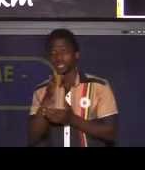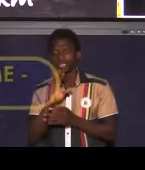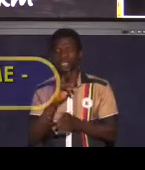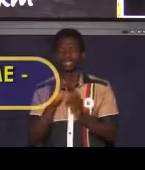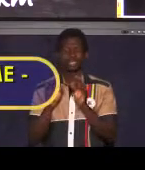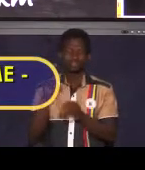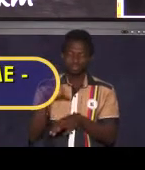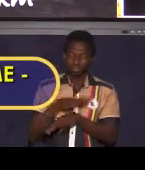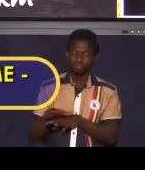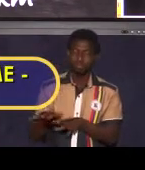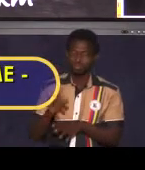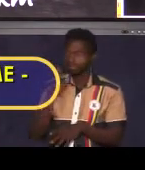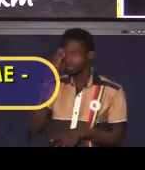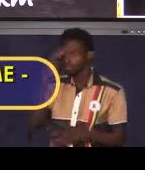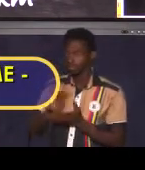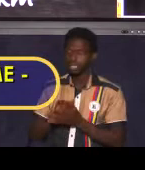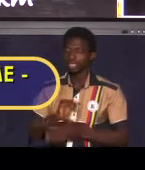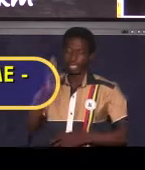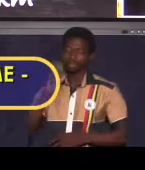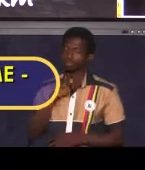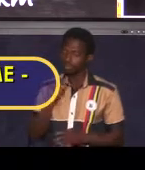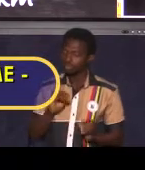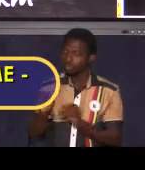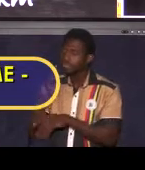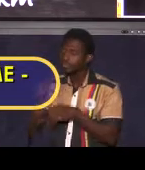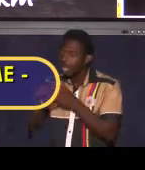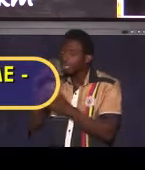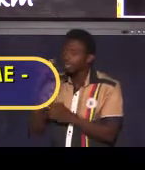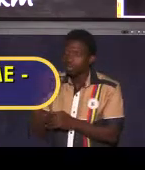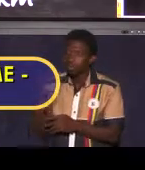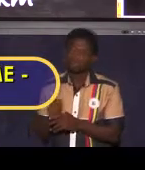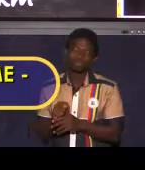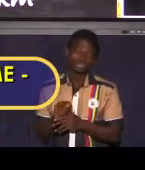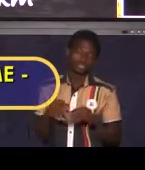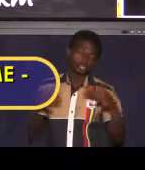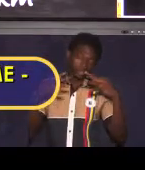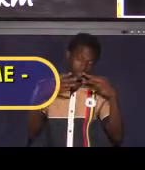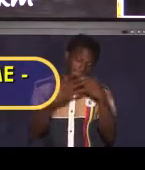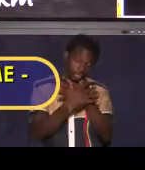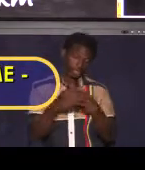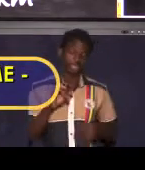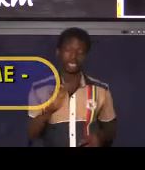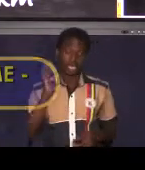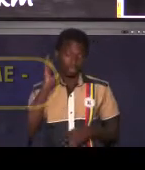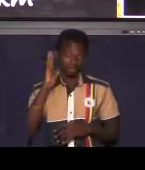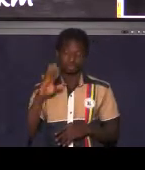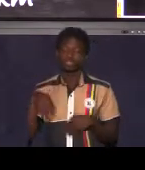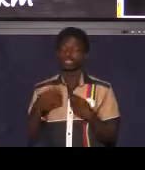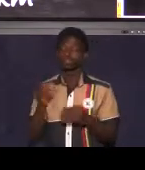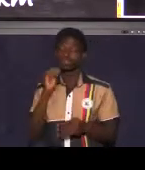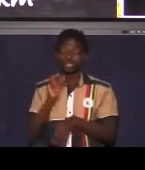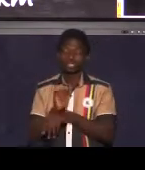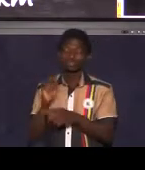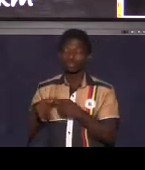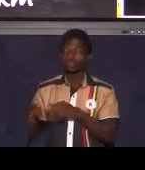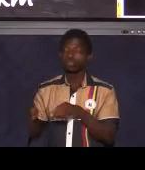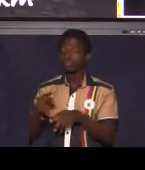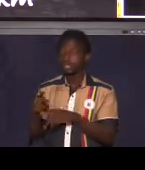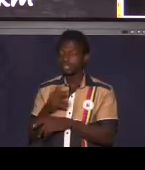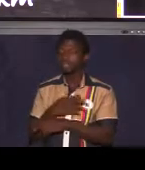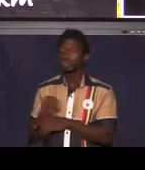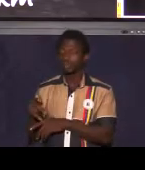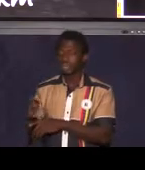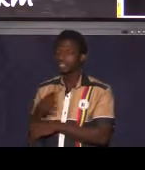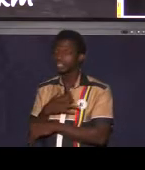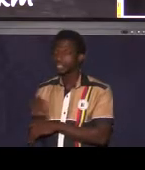right, but if you did not, you know that I will not leave you out of the loop. I will always give you assignment to